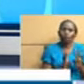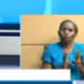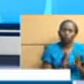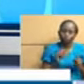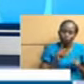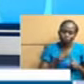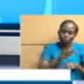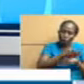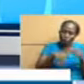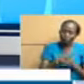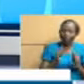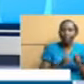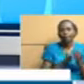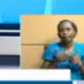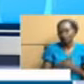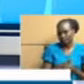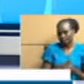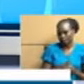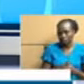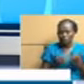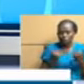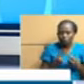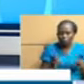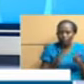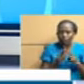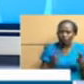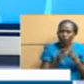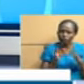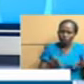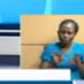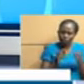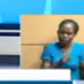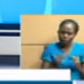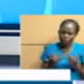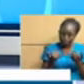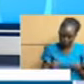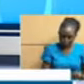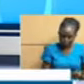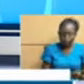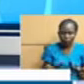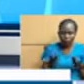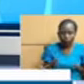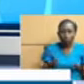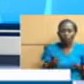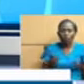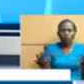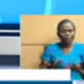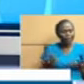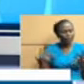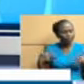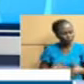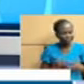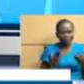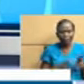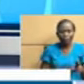us are accessing them. But very important to discuss at this point are the shocks that happen suddenly,